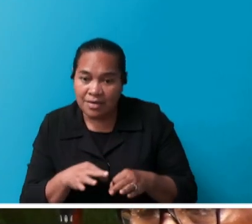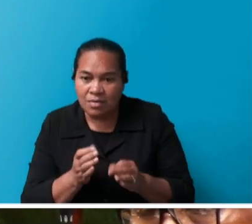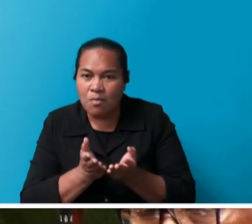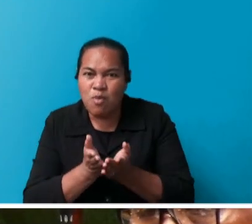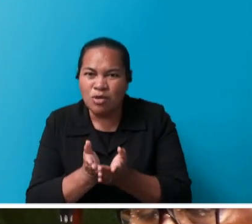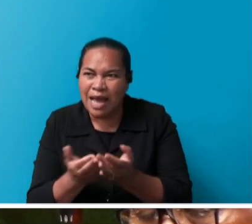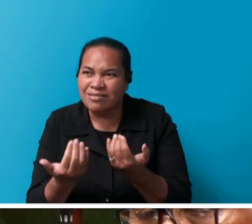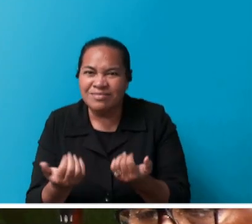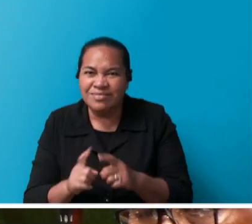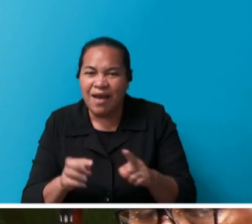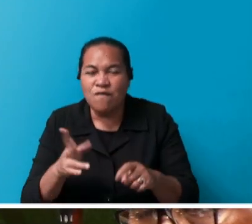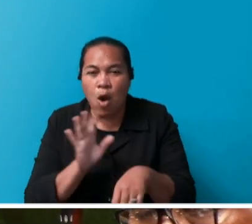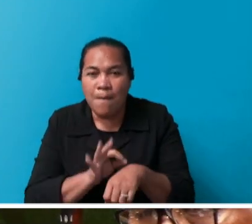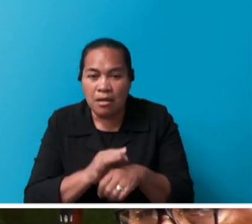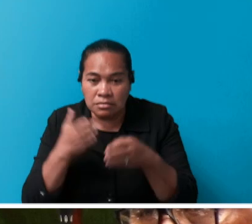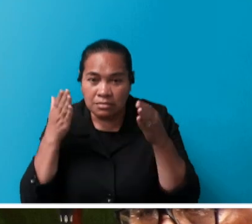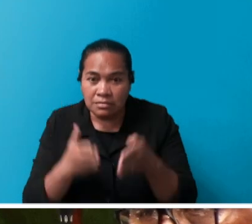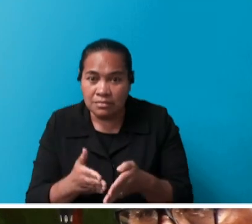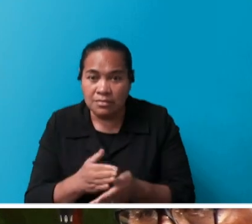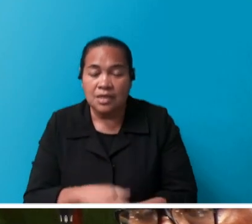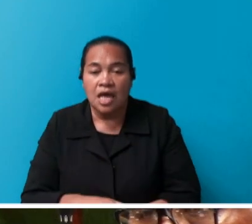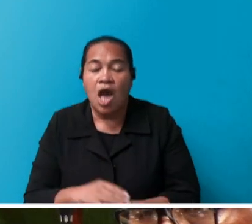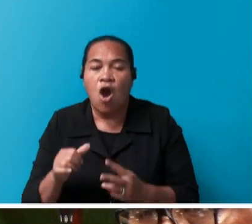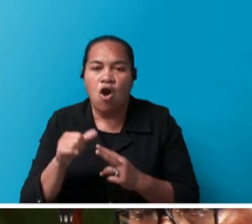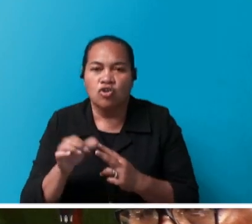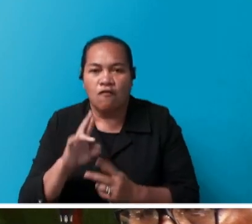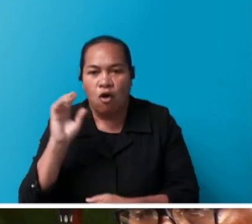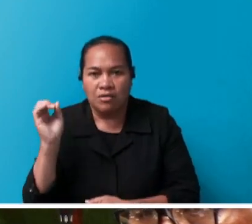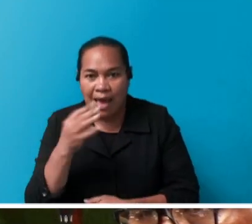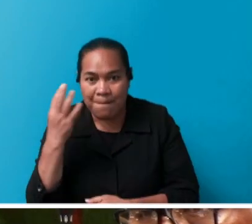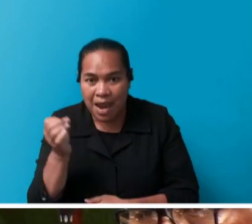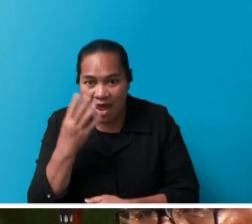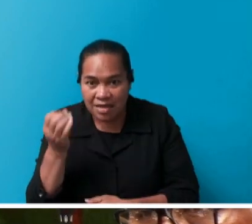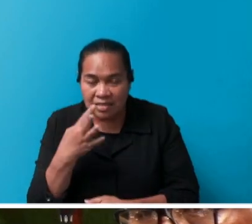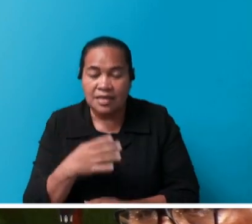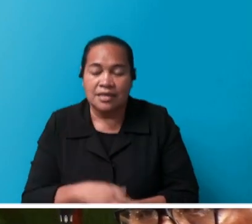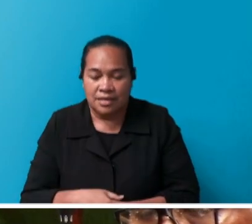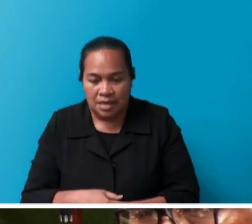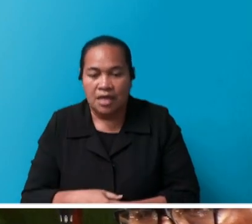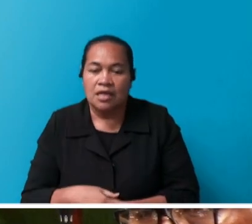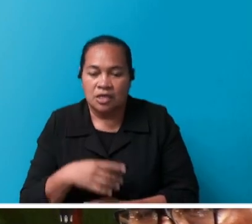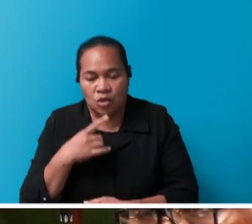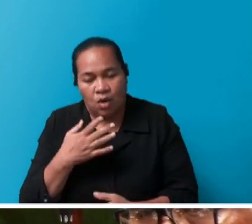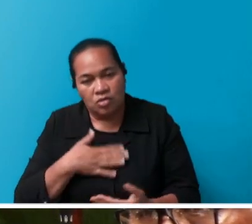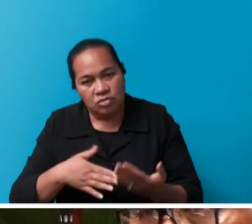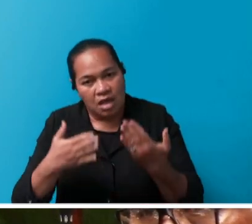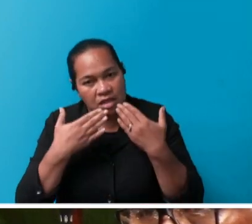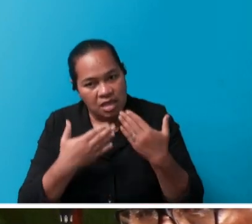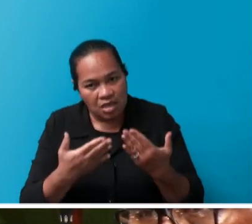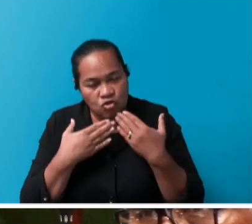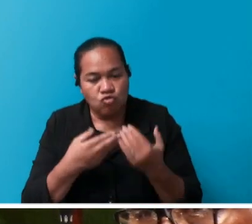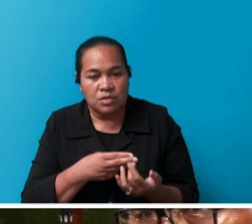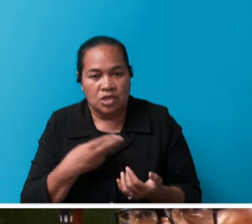fleet, and also its ambulance services. The minister would like to record his sincere appreciation to the